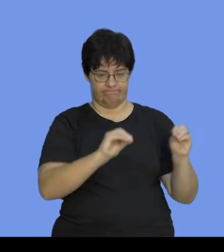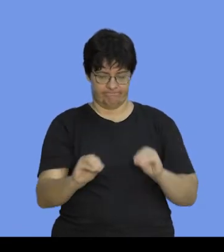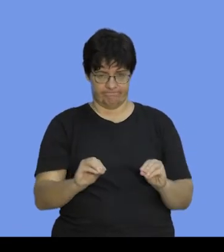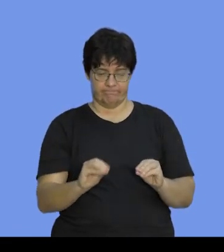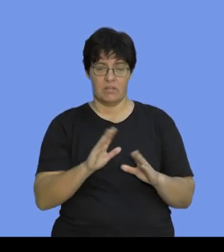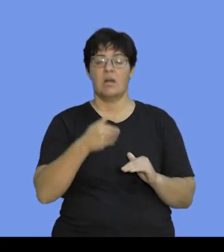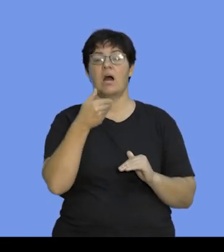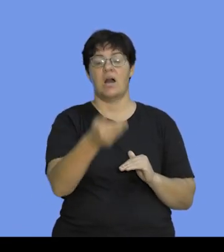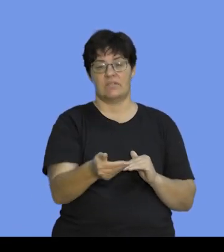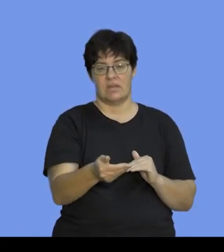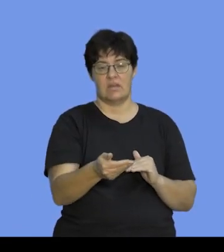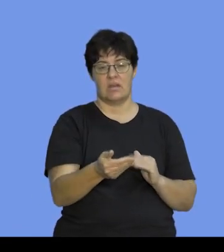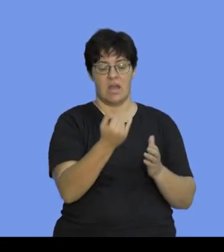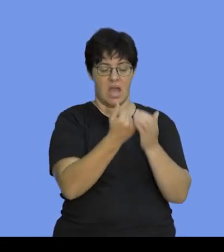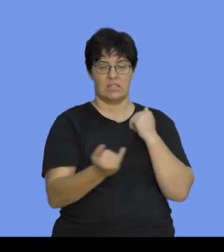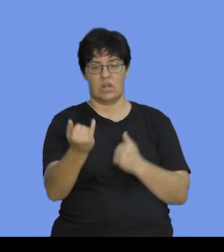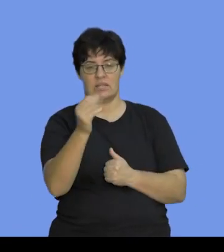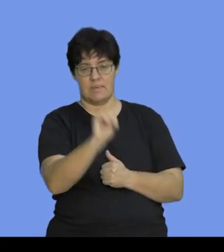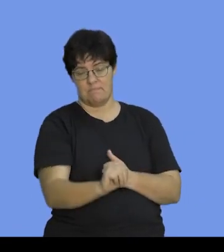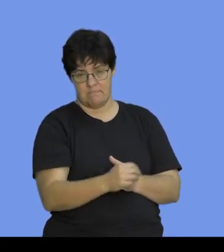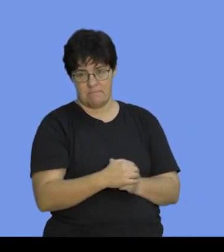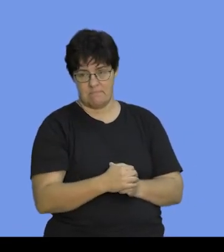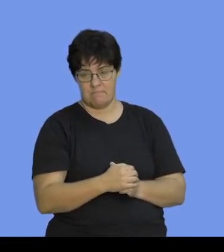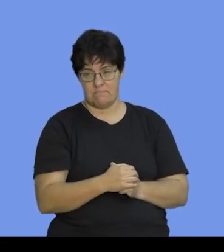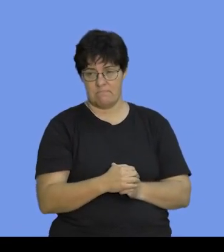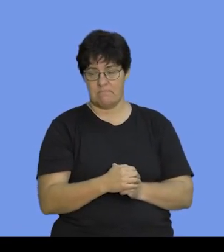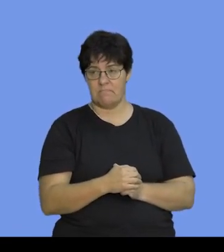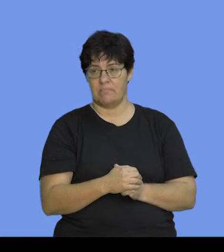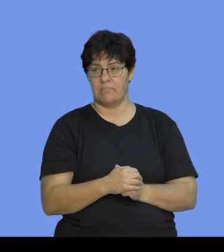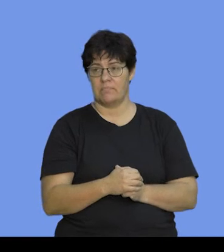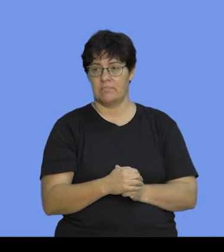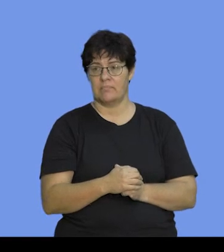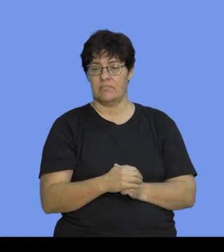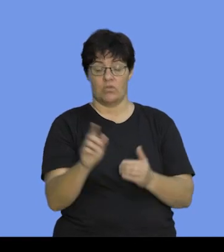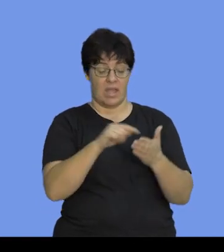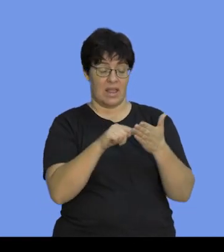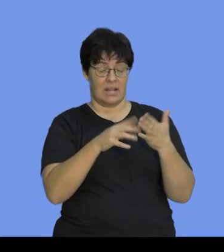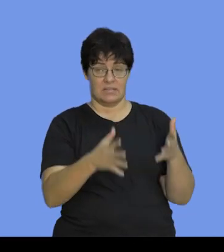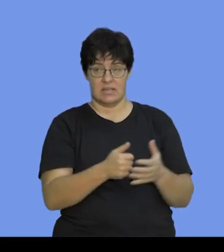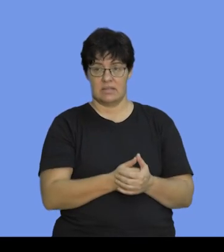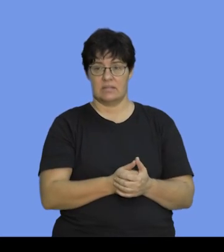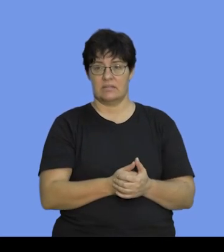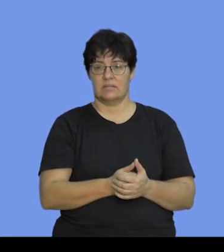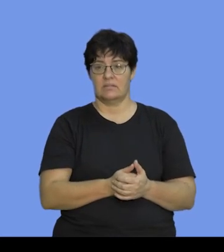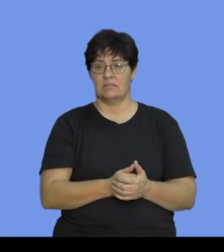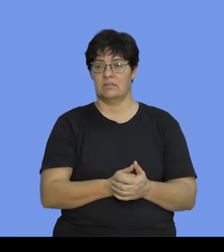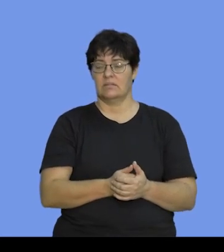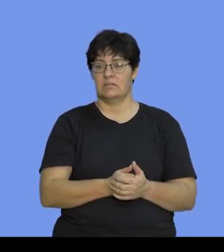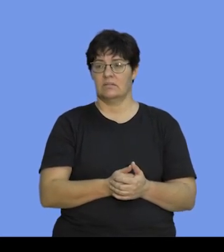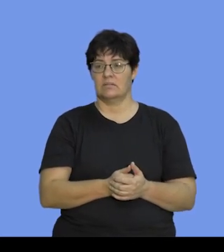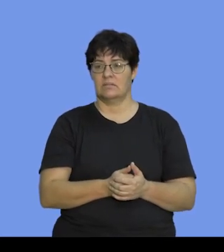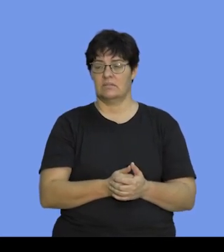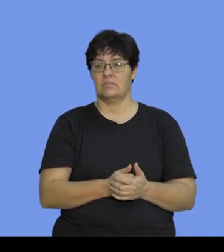substitution. Immediately after that, you can isolate the unknown. Then if we go to the calculator just to get that